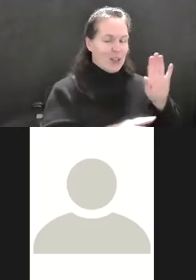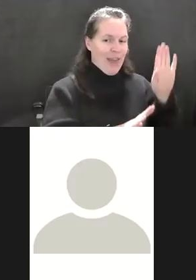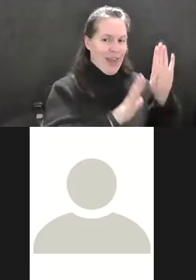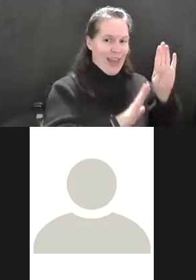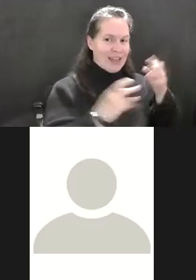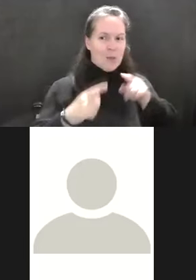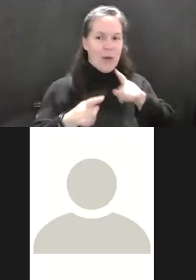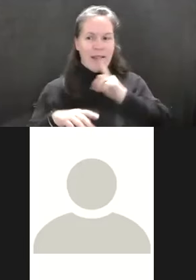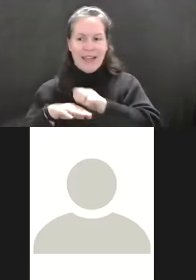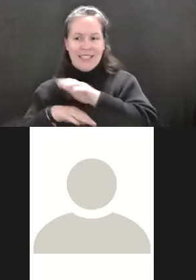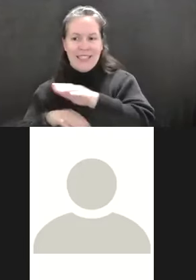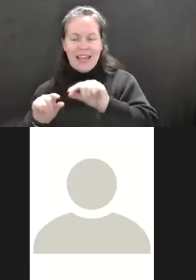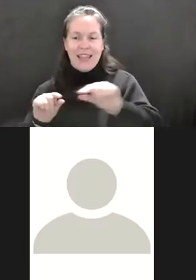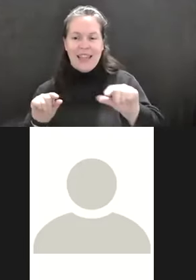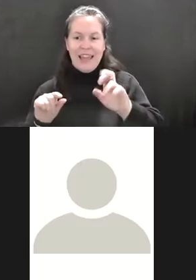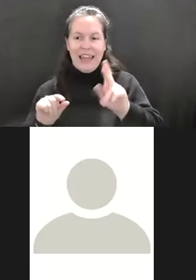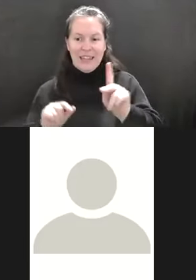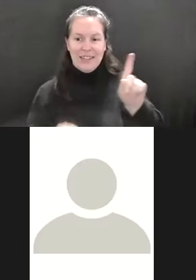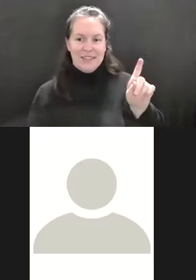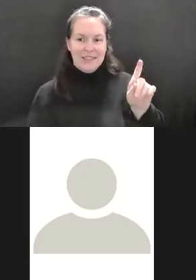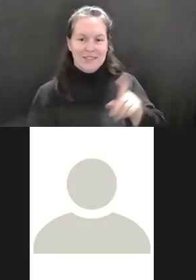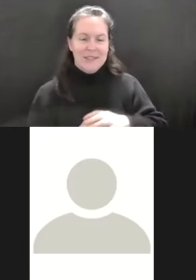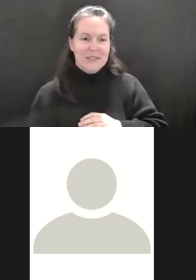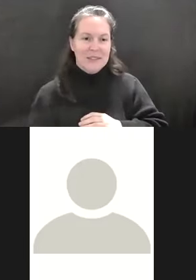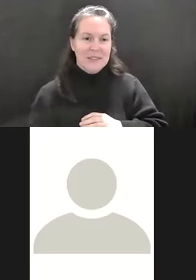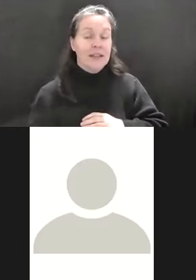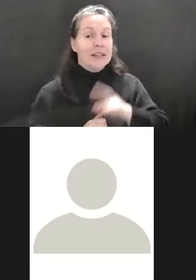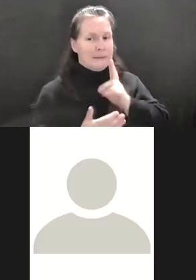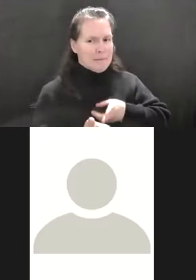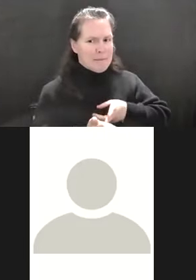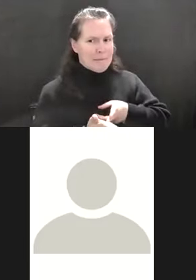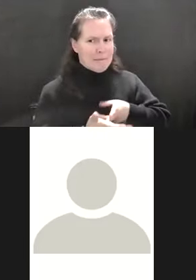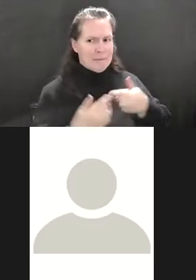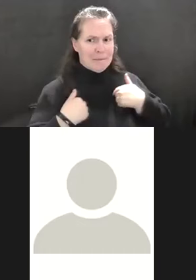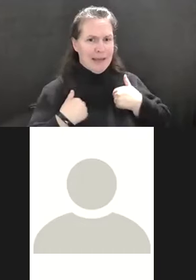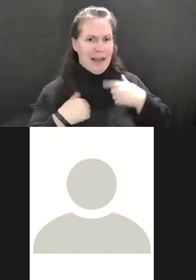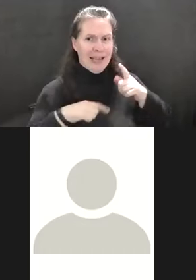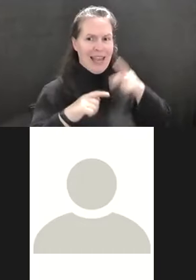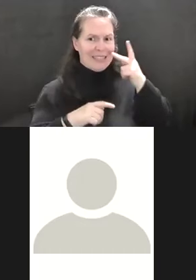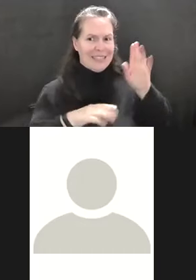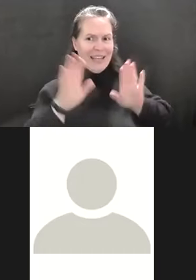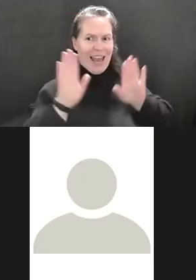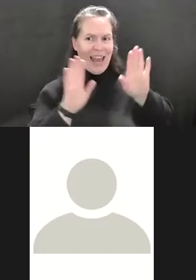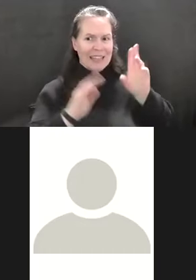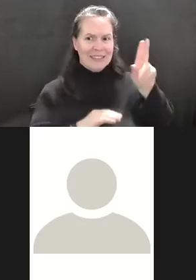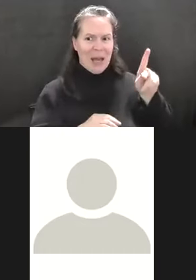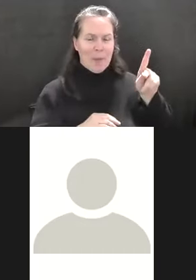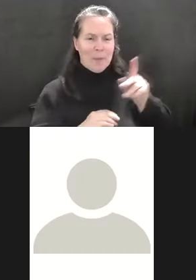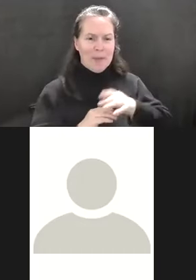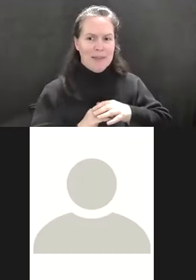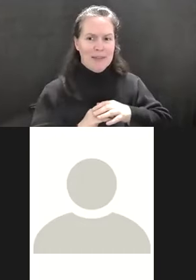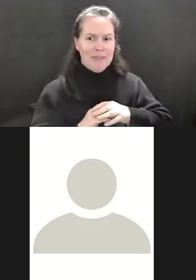out? Yes. To be honest, I cannot see the hands up though.